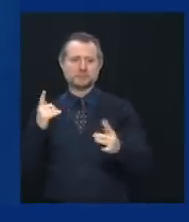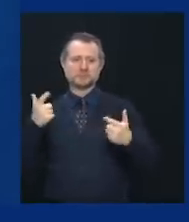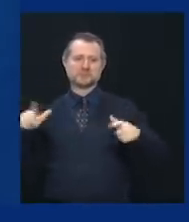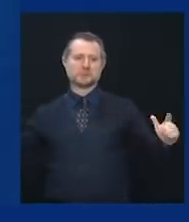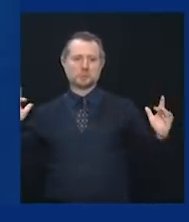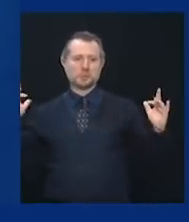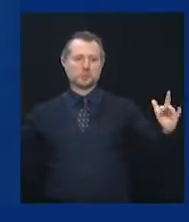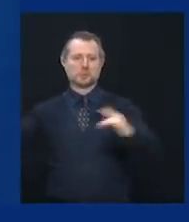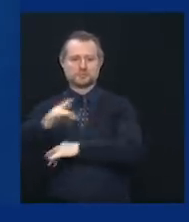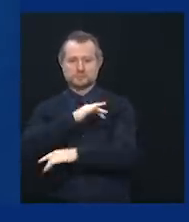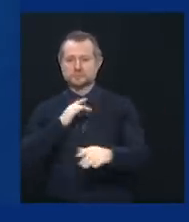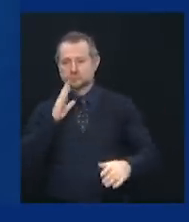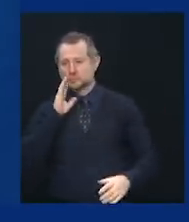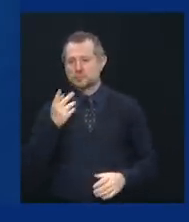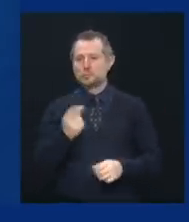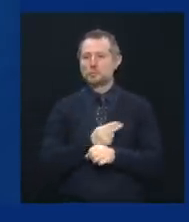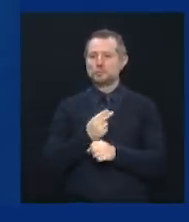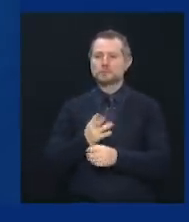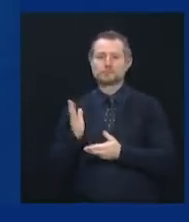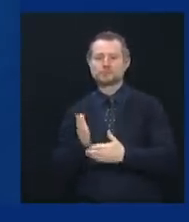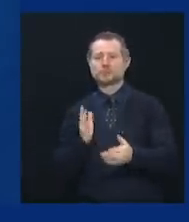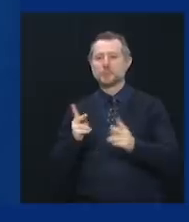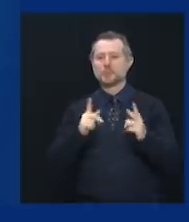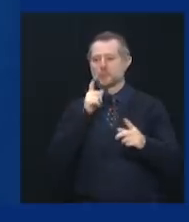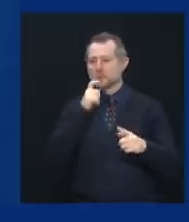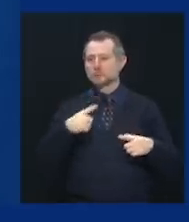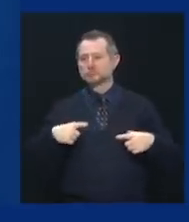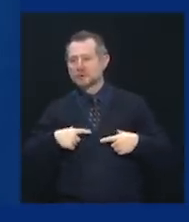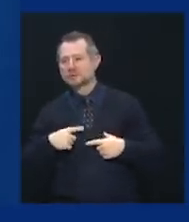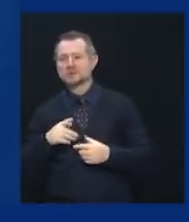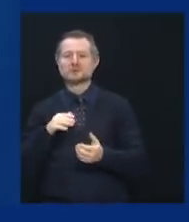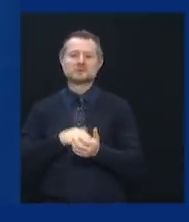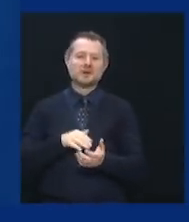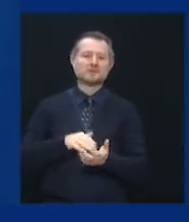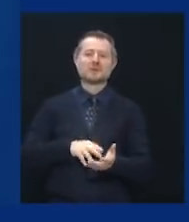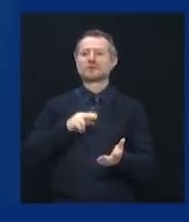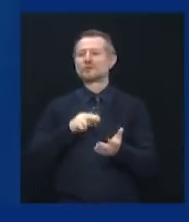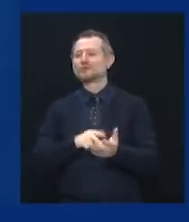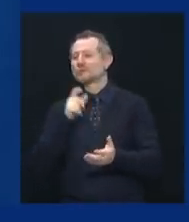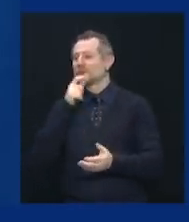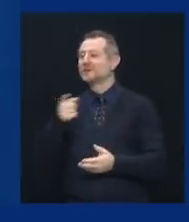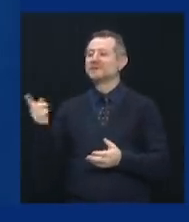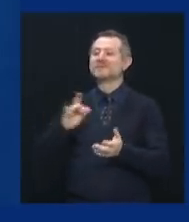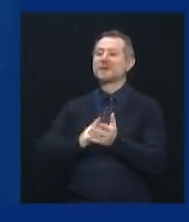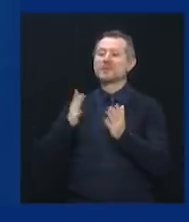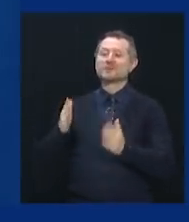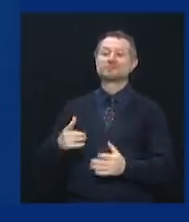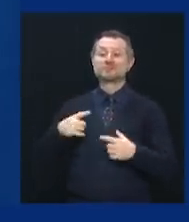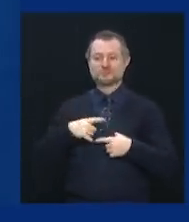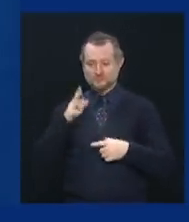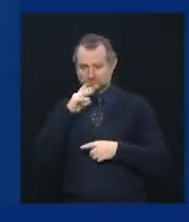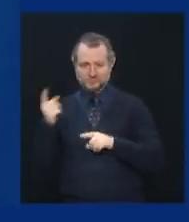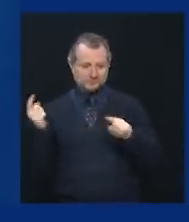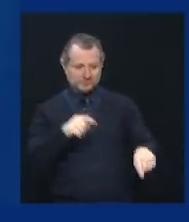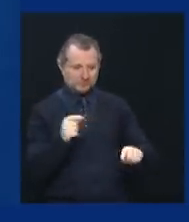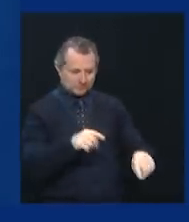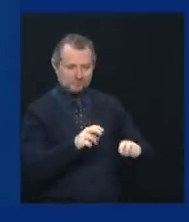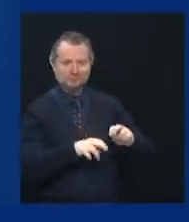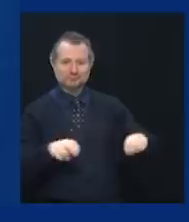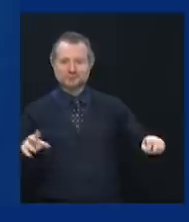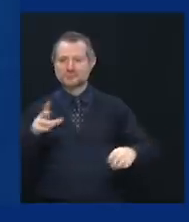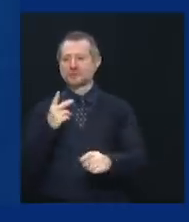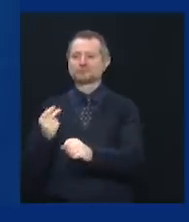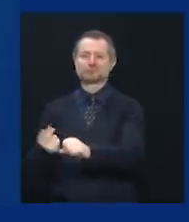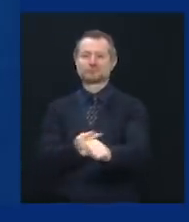additional retired personnel, nurses, doctors, pharmacists, et cetera, to staff those facilities. So we